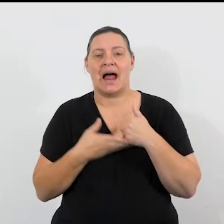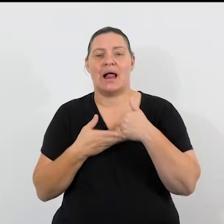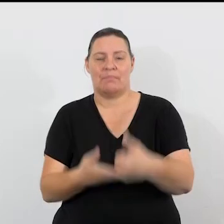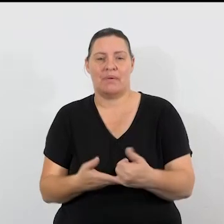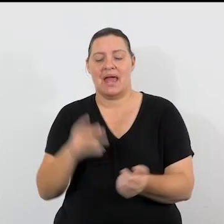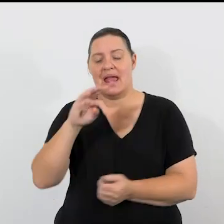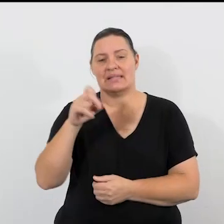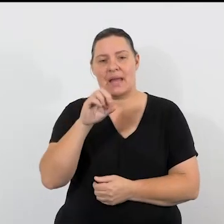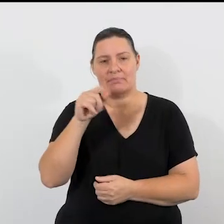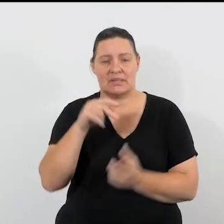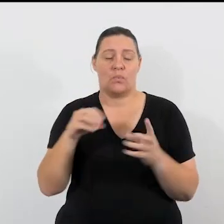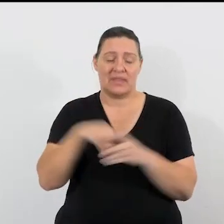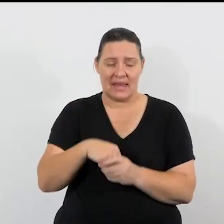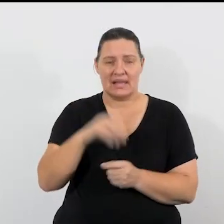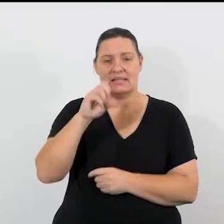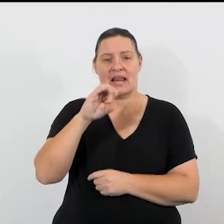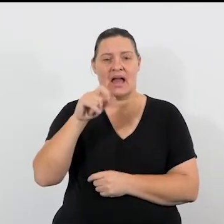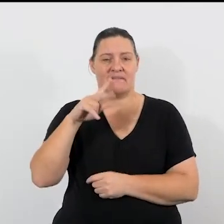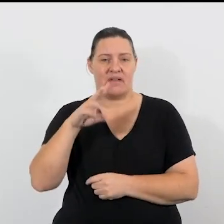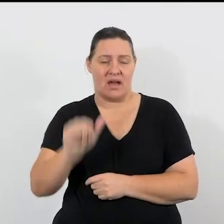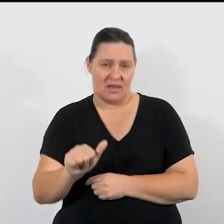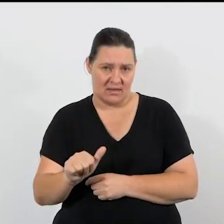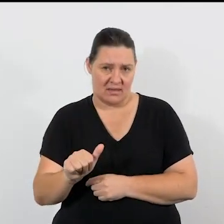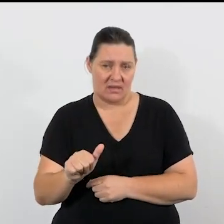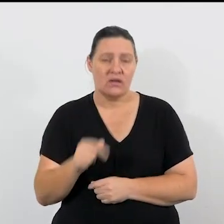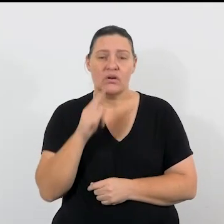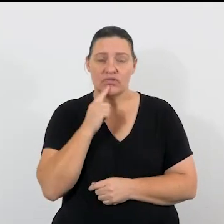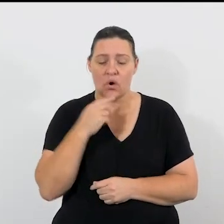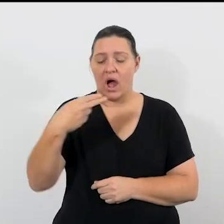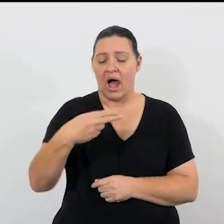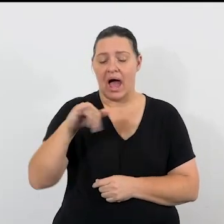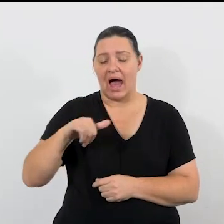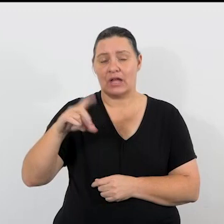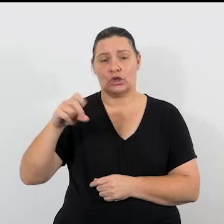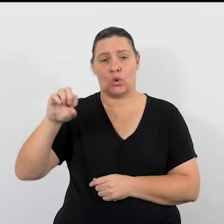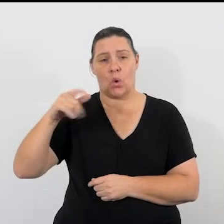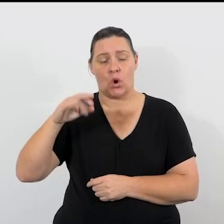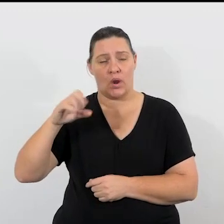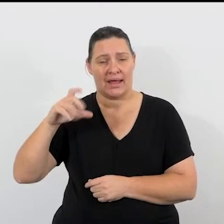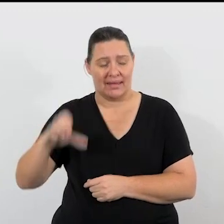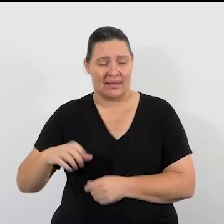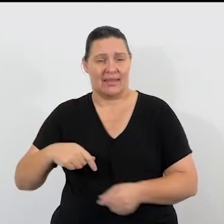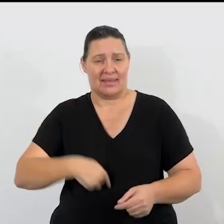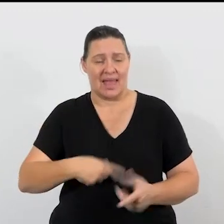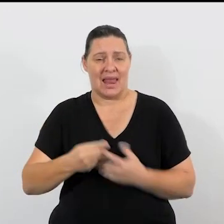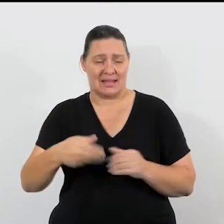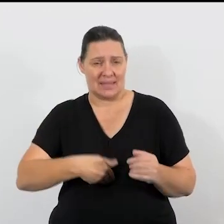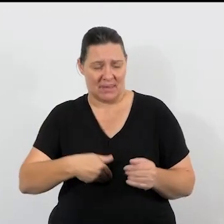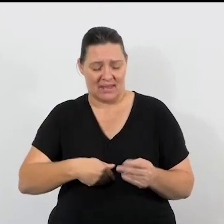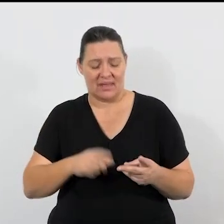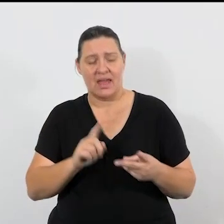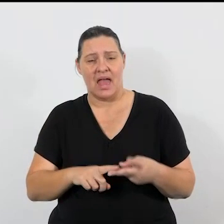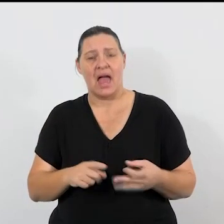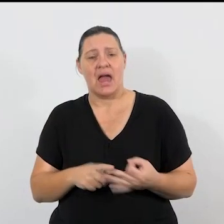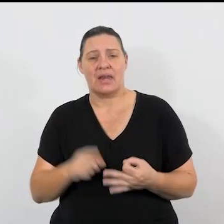help of enzymes in the saliva. And we must not forget the hydrochloric acid in the stomach and also the enzymes that are found